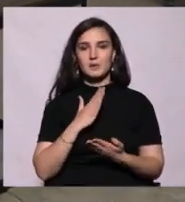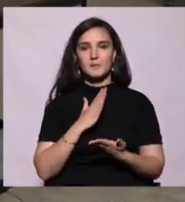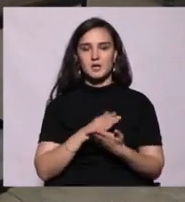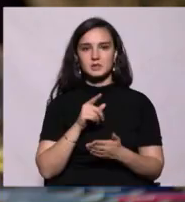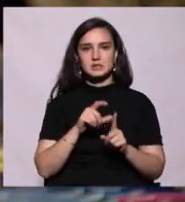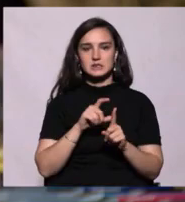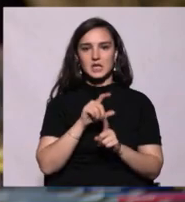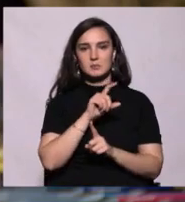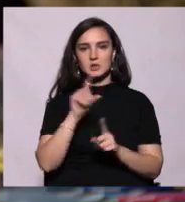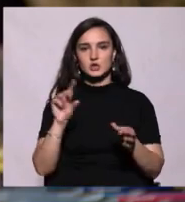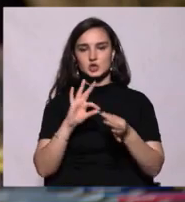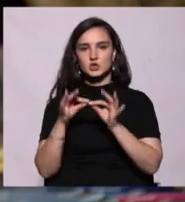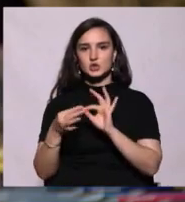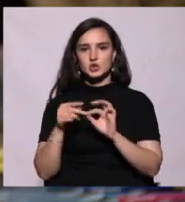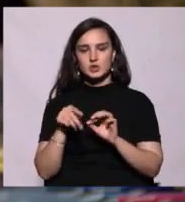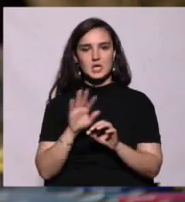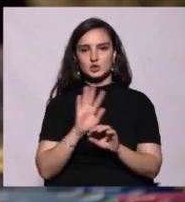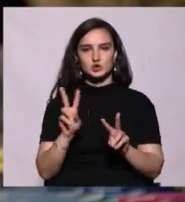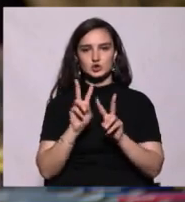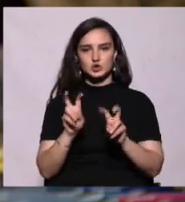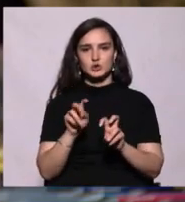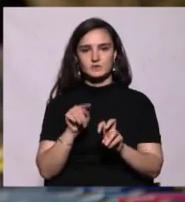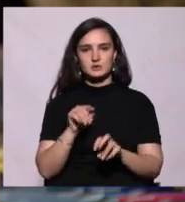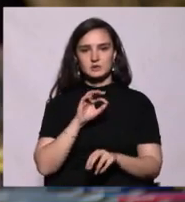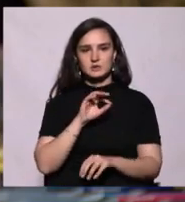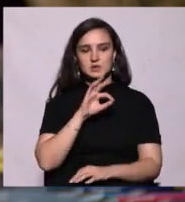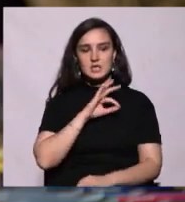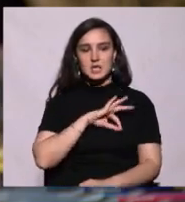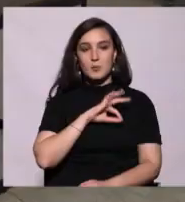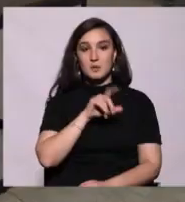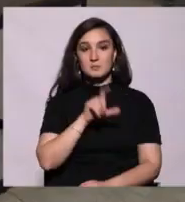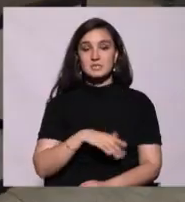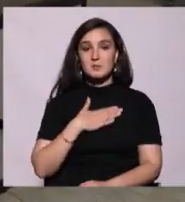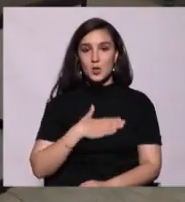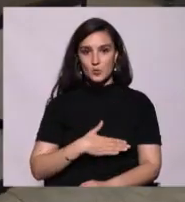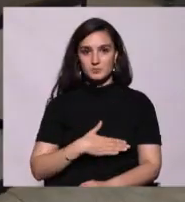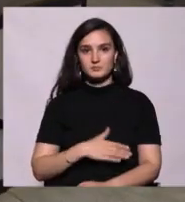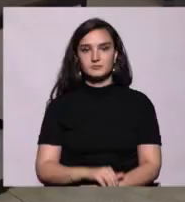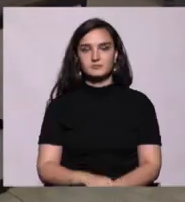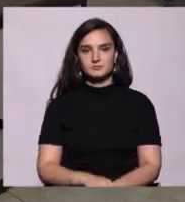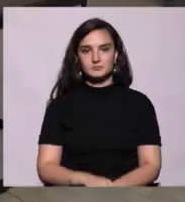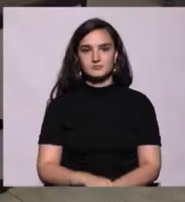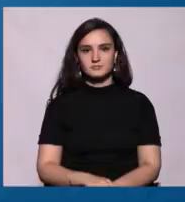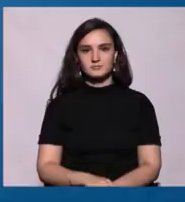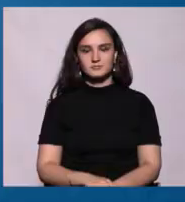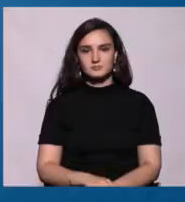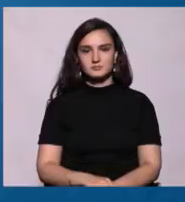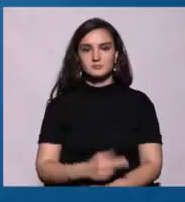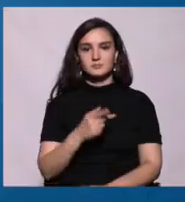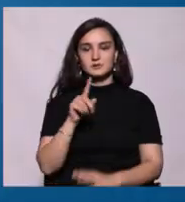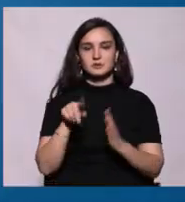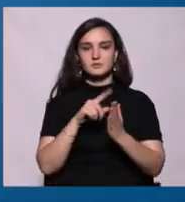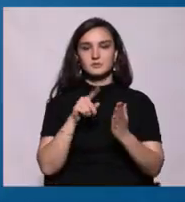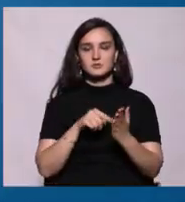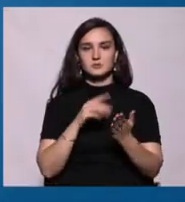the definition does not mean it's customer satisfaction. It's a little trick. It is. This question